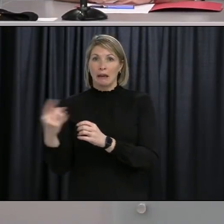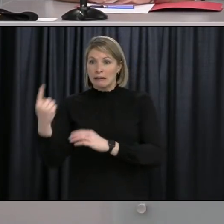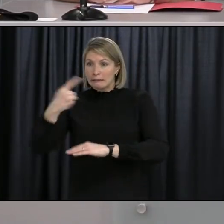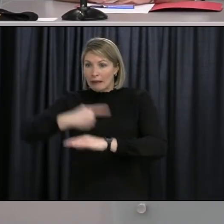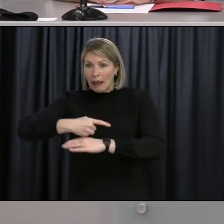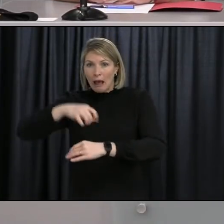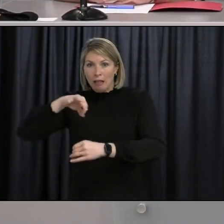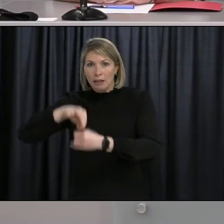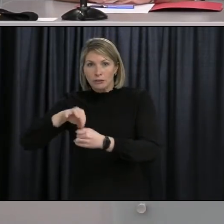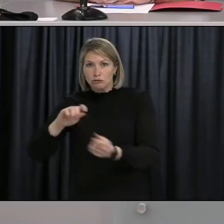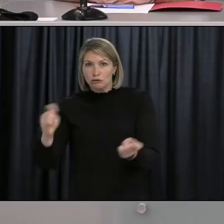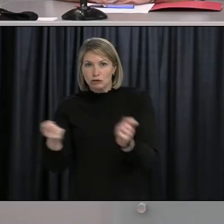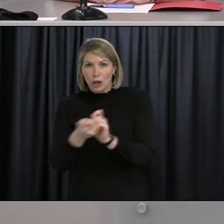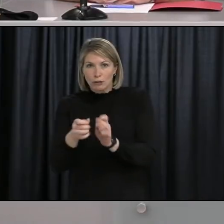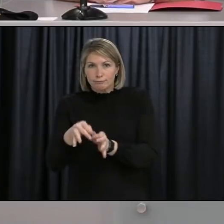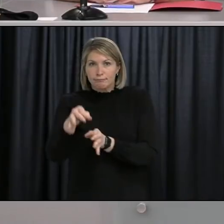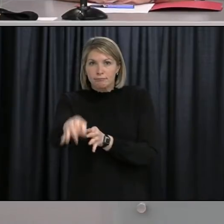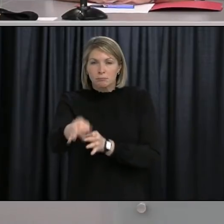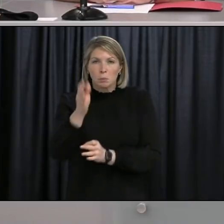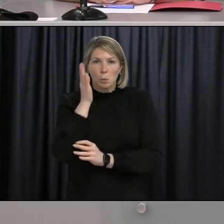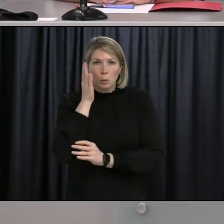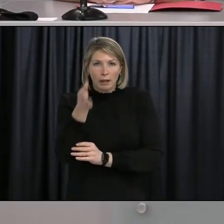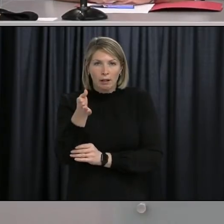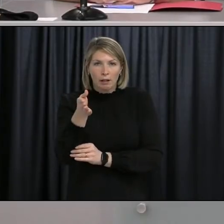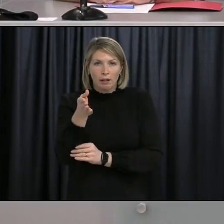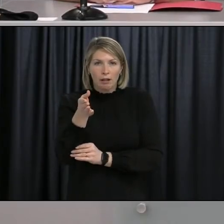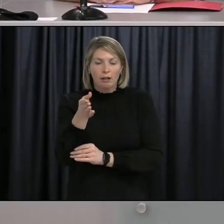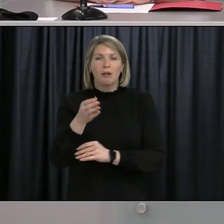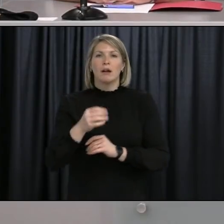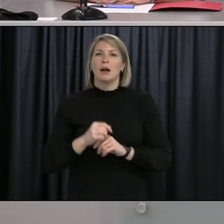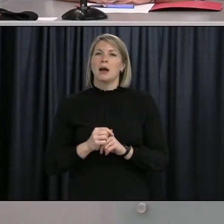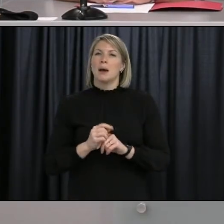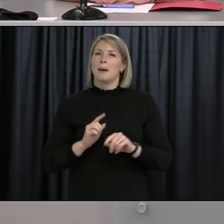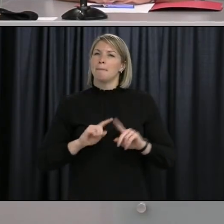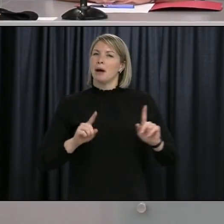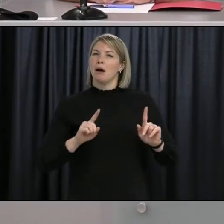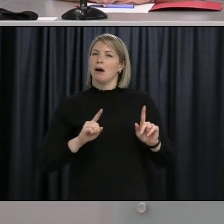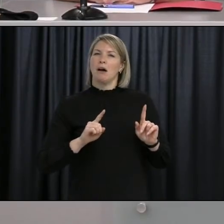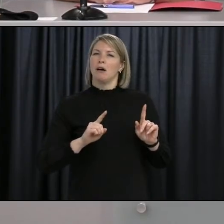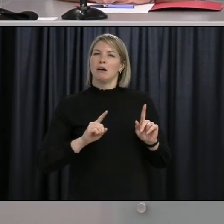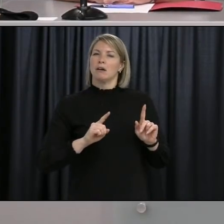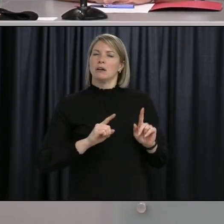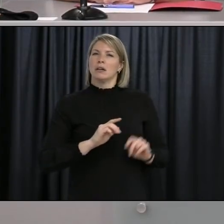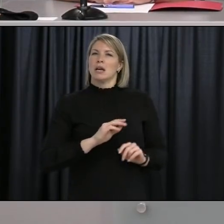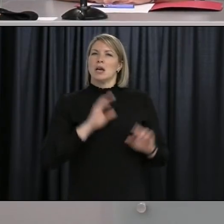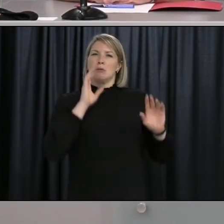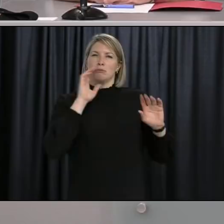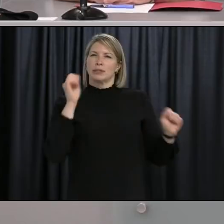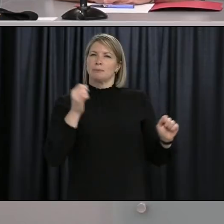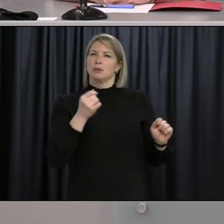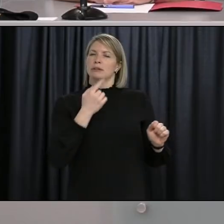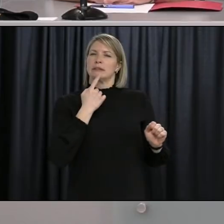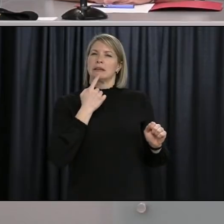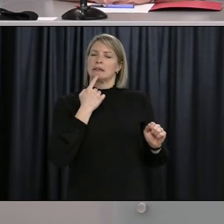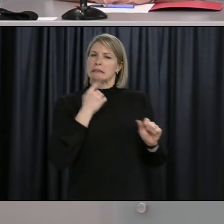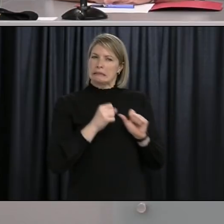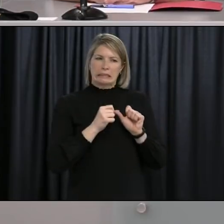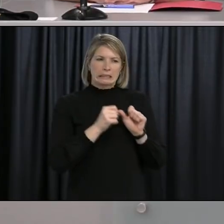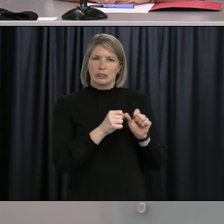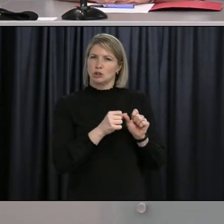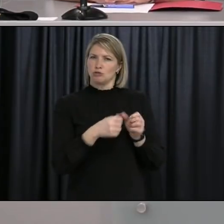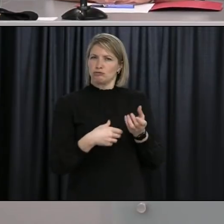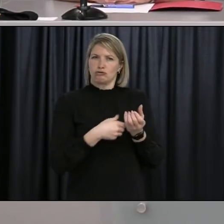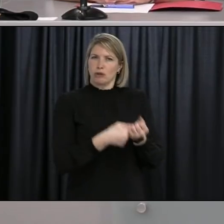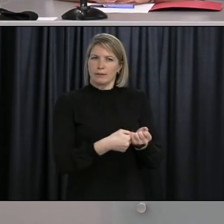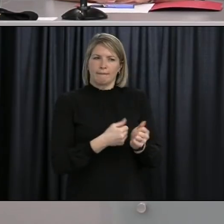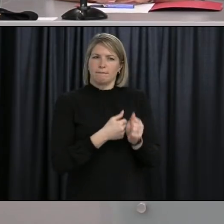Commissioner of Elections, but he said repeatedly that he's going to base his decision on what public health recommends. I understand, Dr.